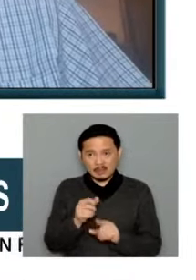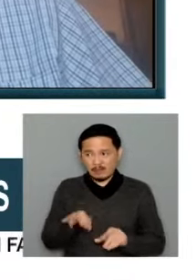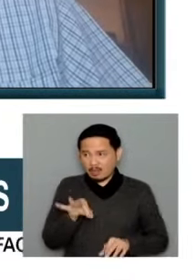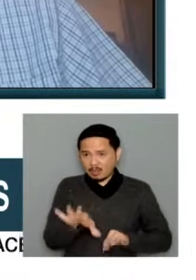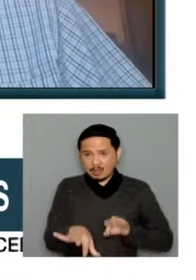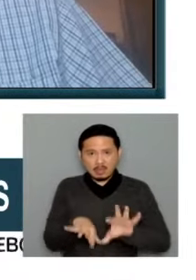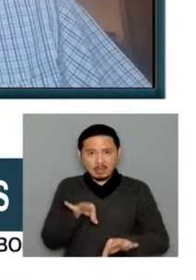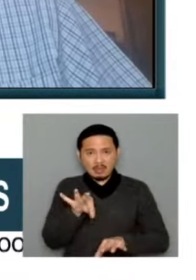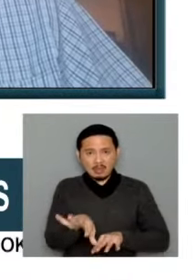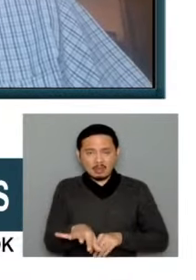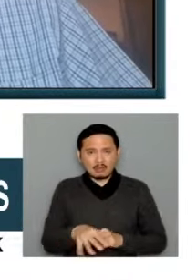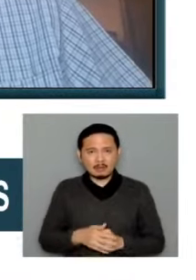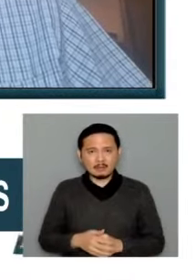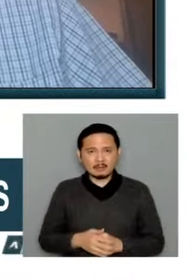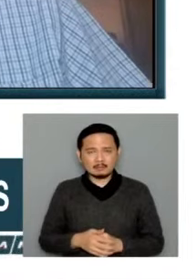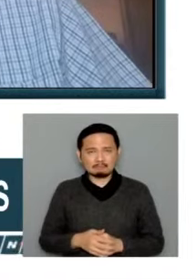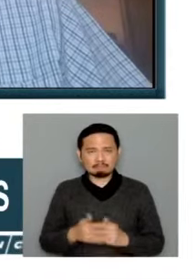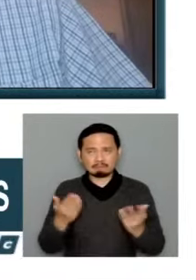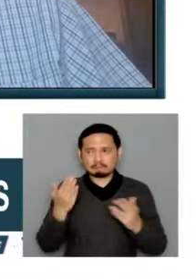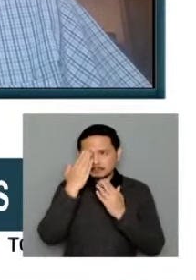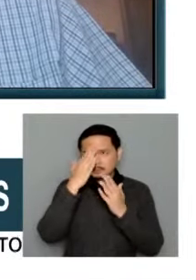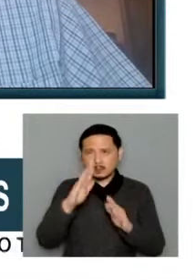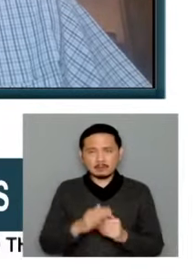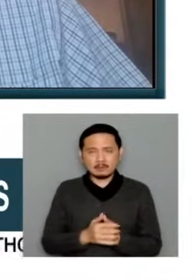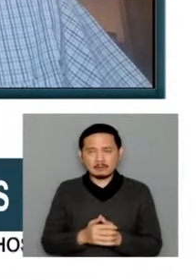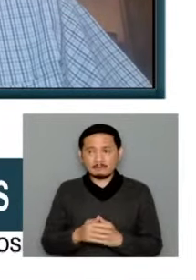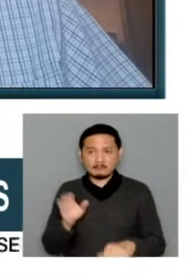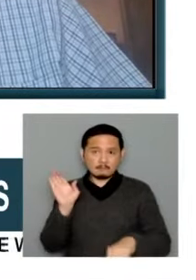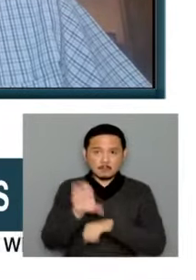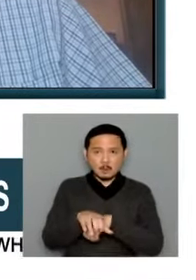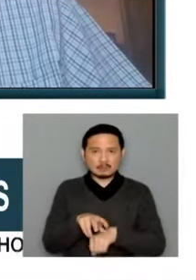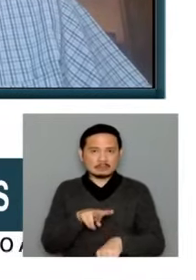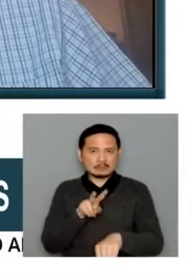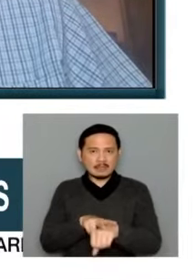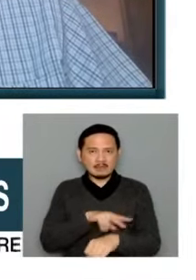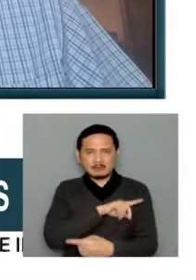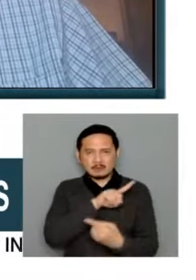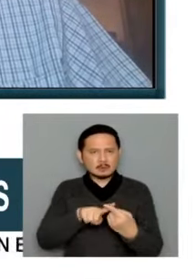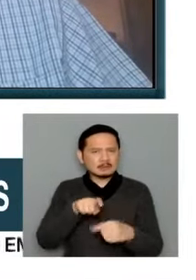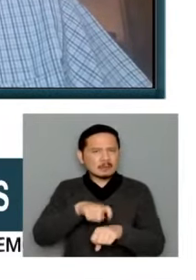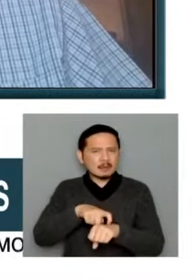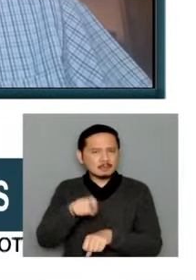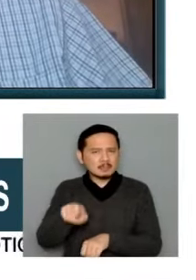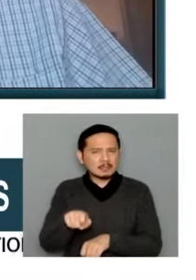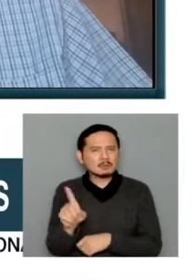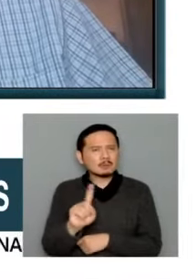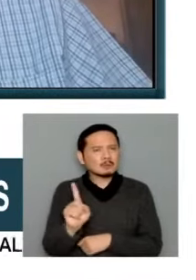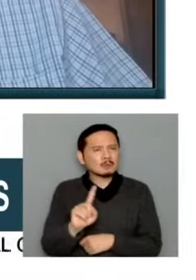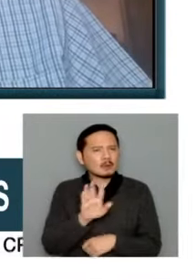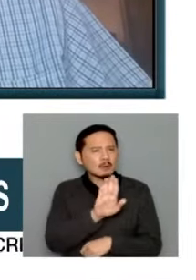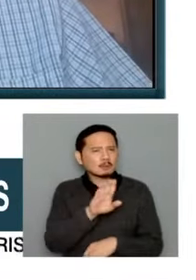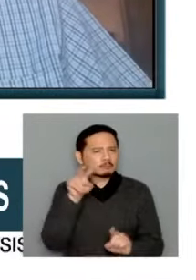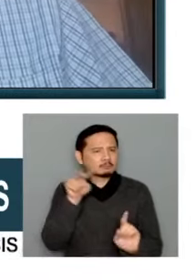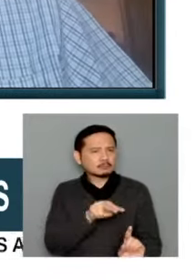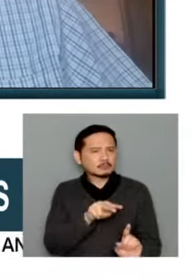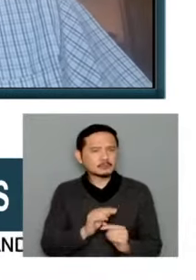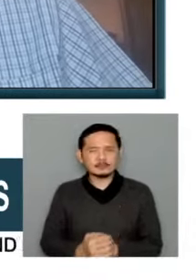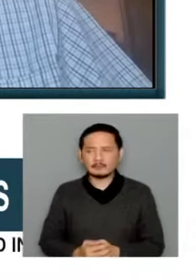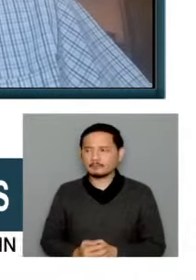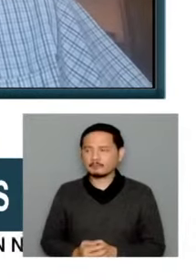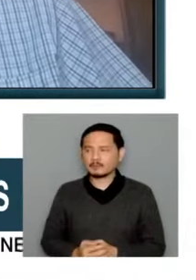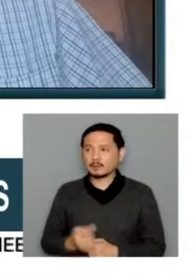sort of, I don't know, would you call it forced savings until the time that they need it? What are your thoughts on that? Well, we are looking at